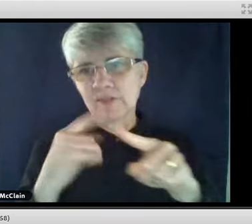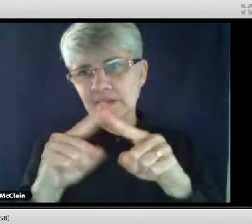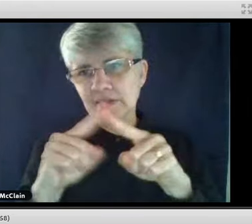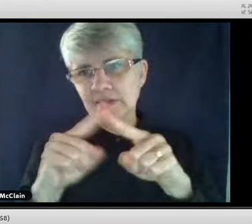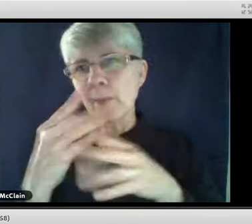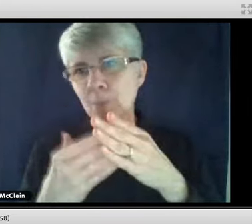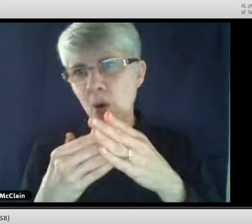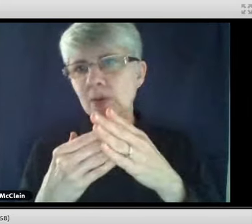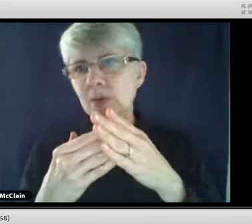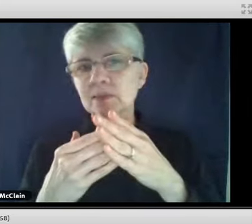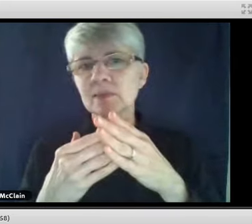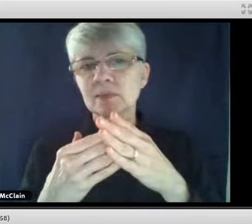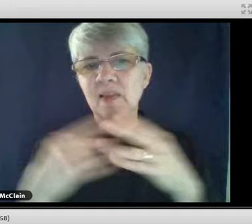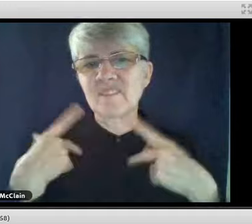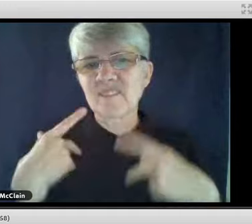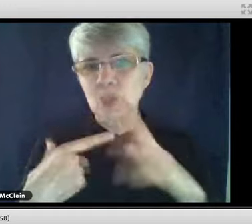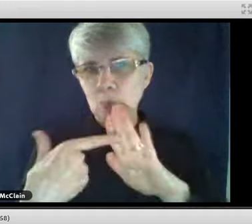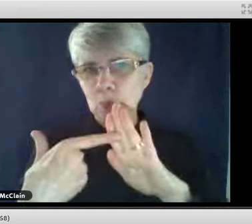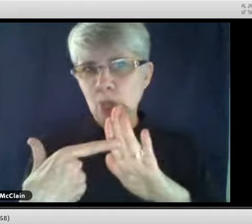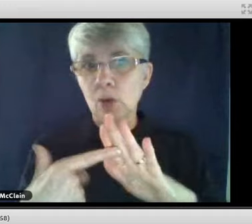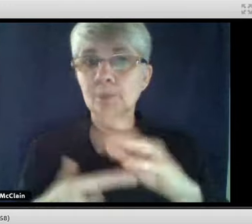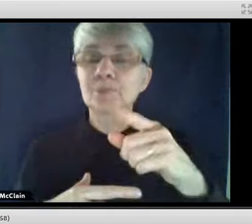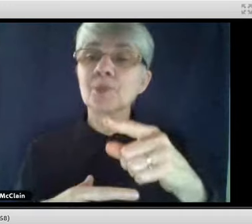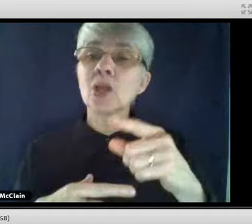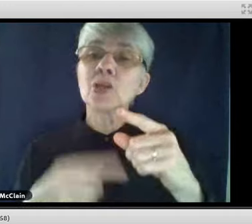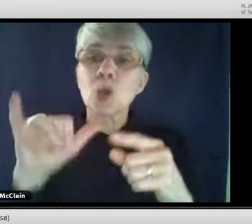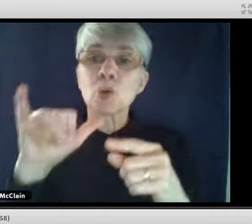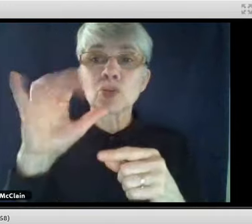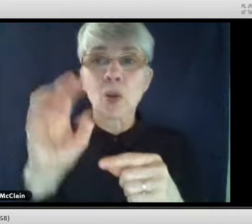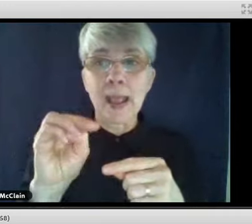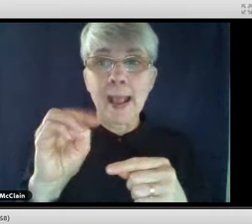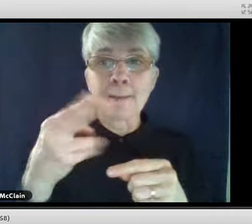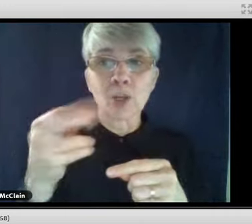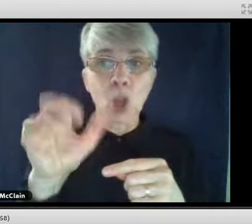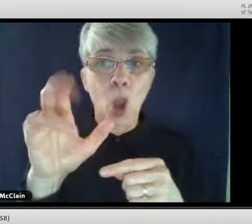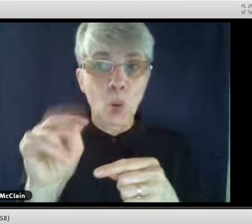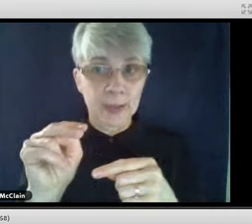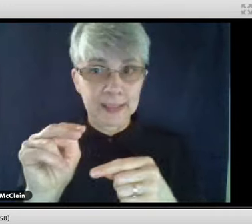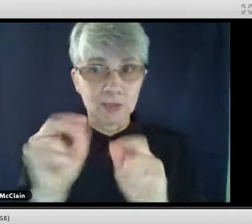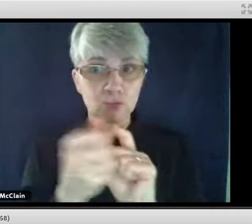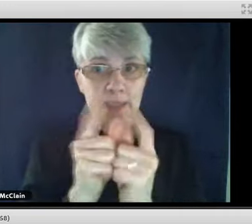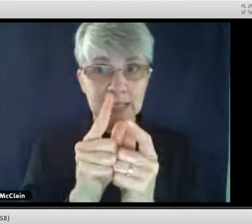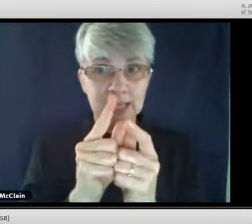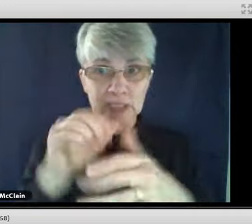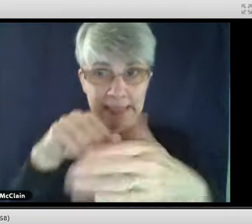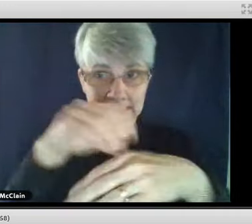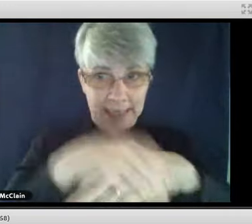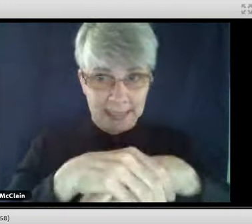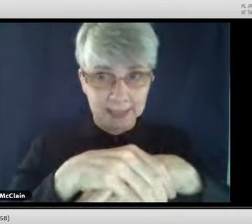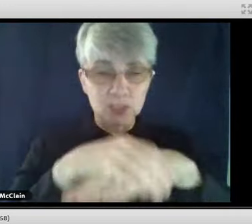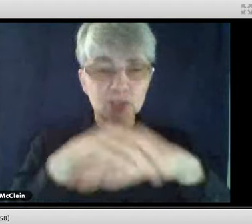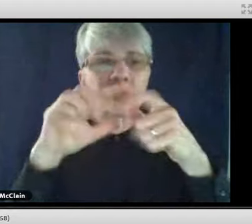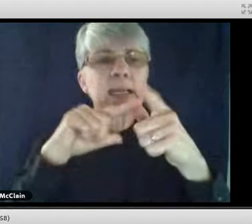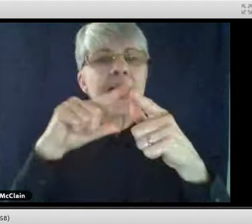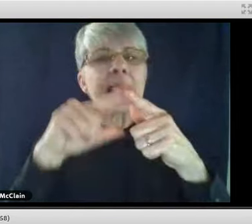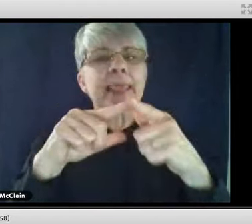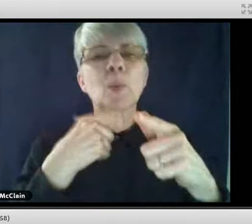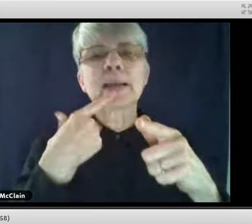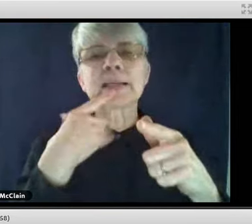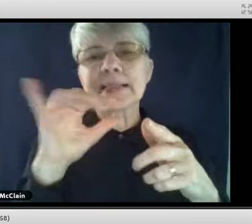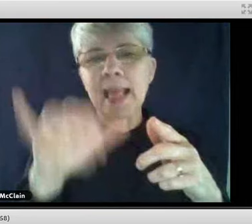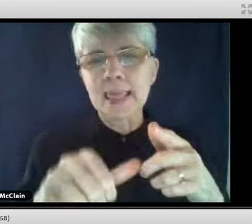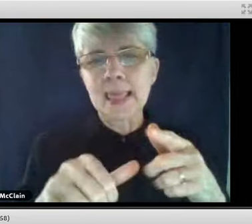the kind of physical embodiment. So if we take the J.M. Cohen translation into English, then we could say